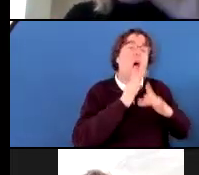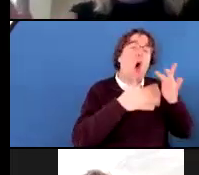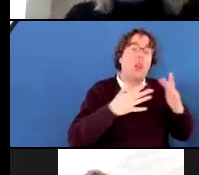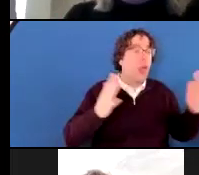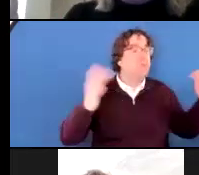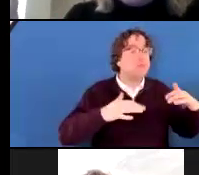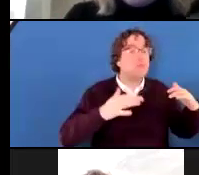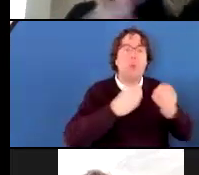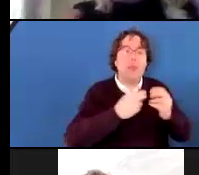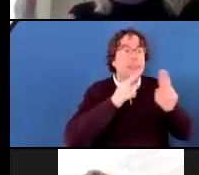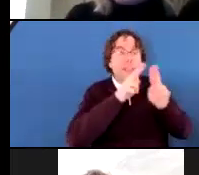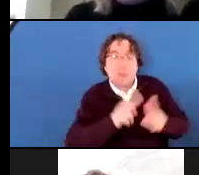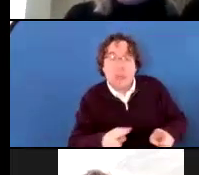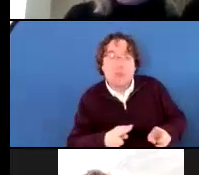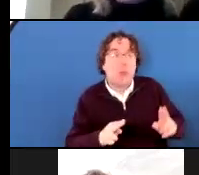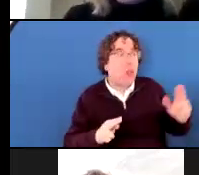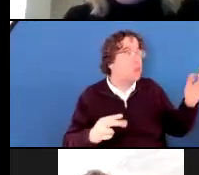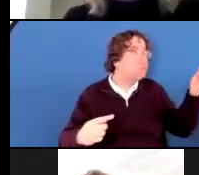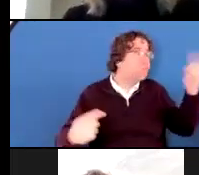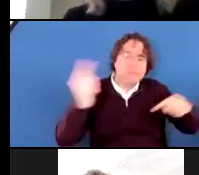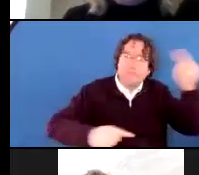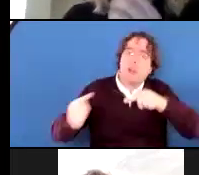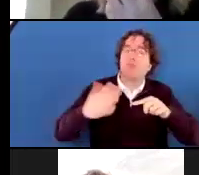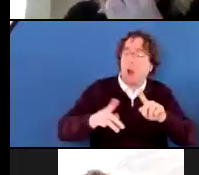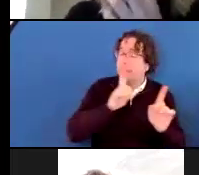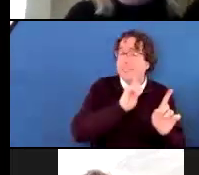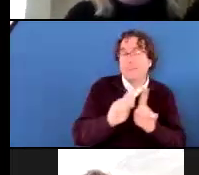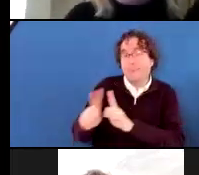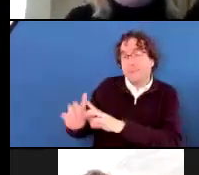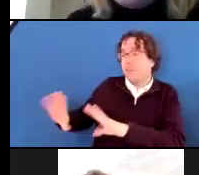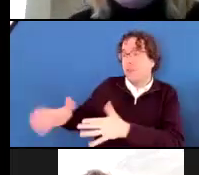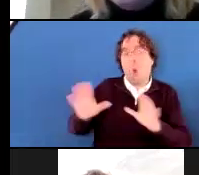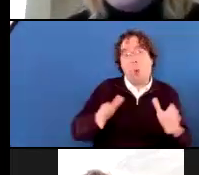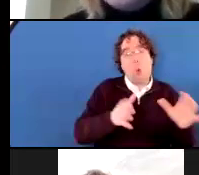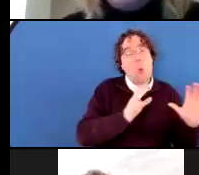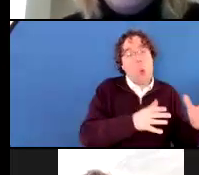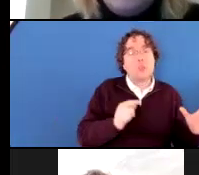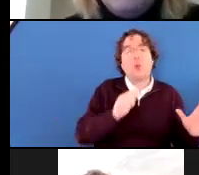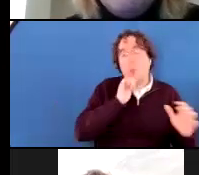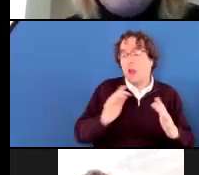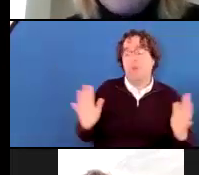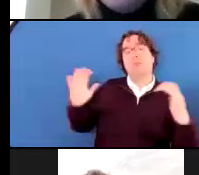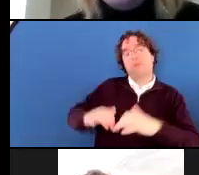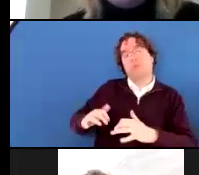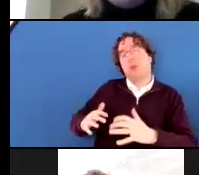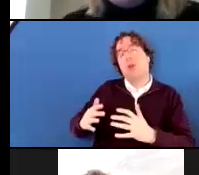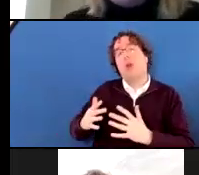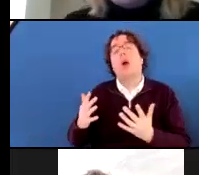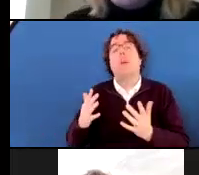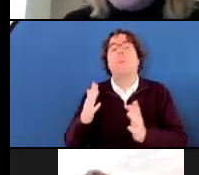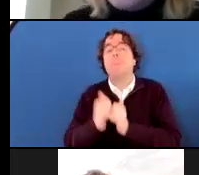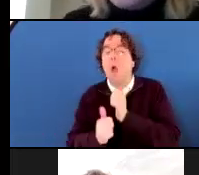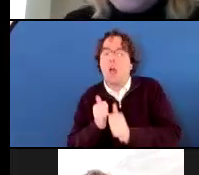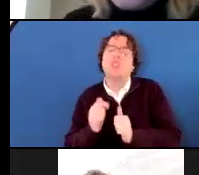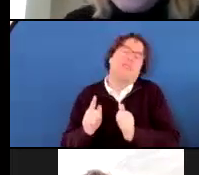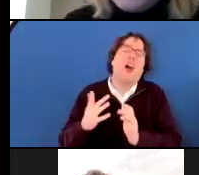so fellows from all the different cohorts, which will meet in March 2026 online.